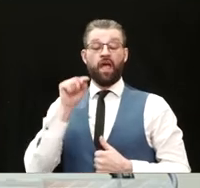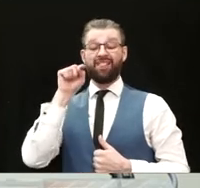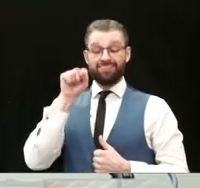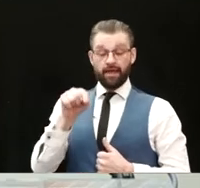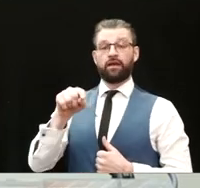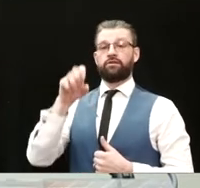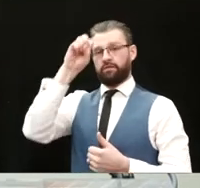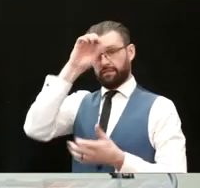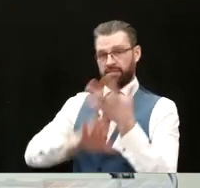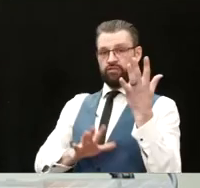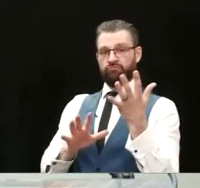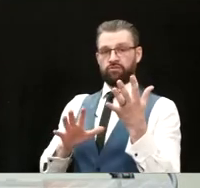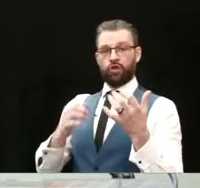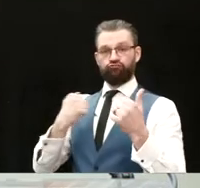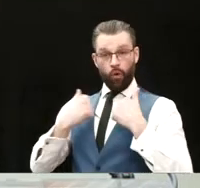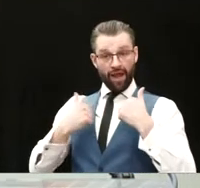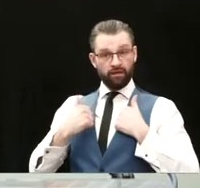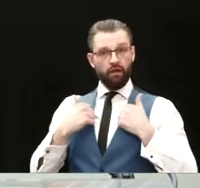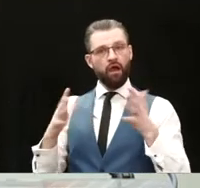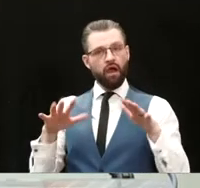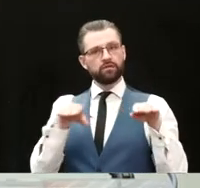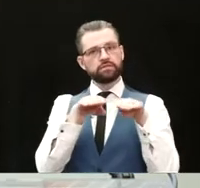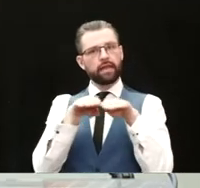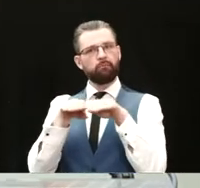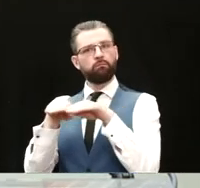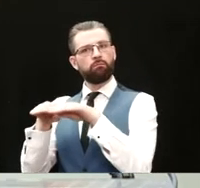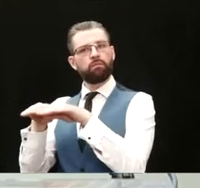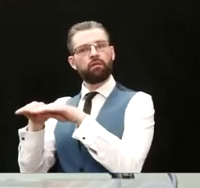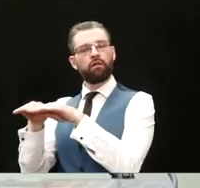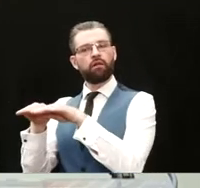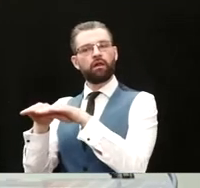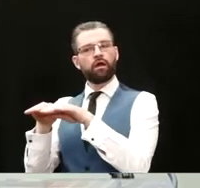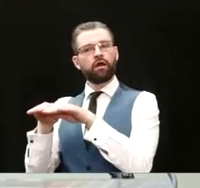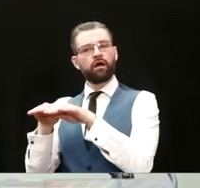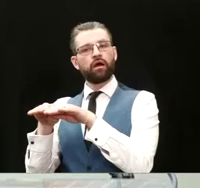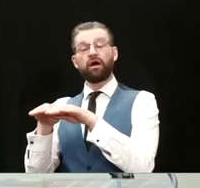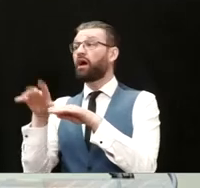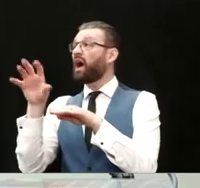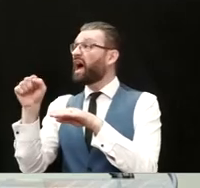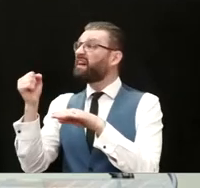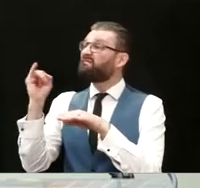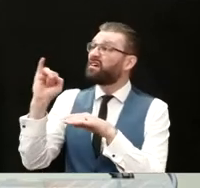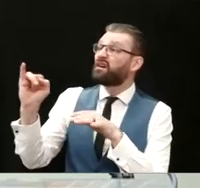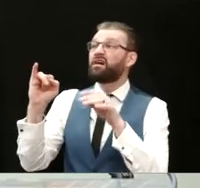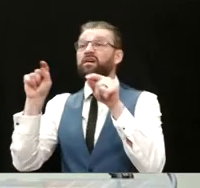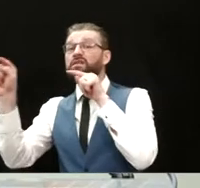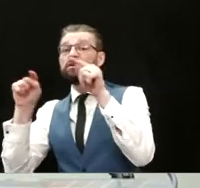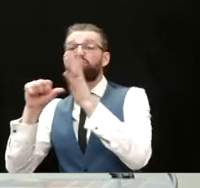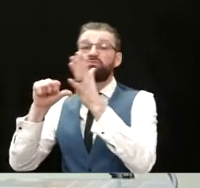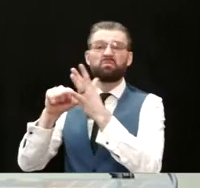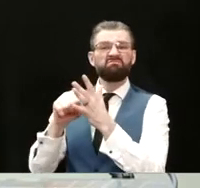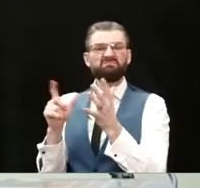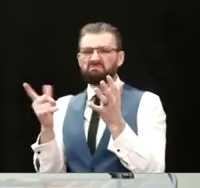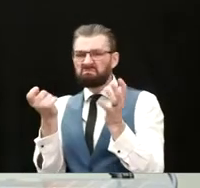life, it was established with little evidence of the country's complex and the tragic recent